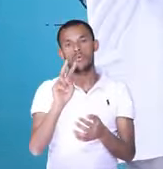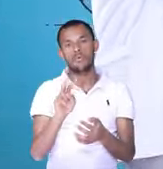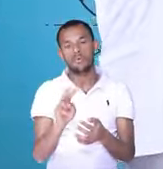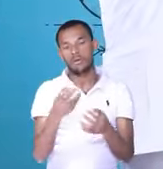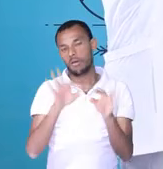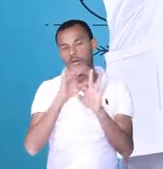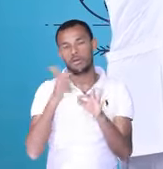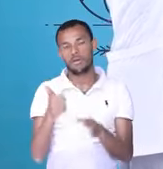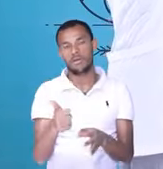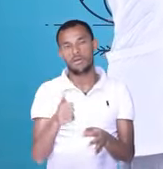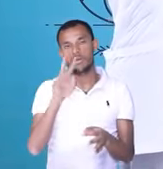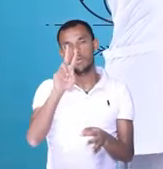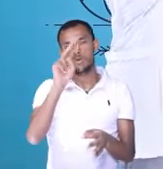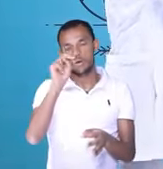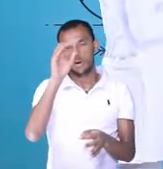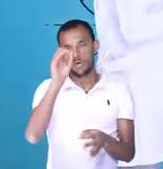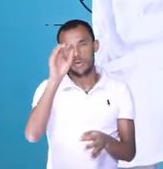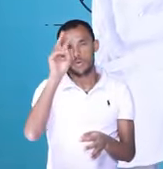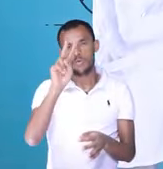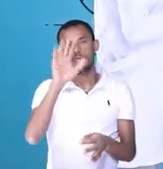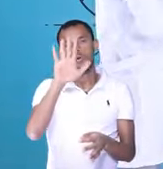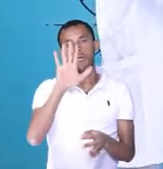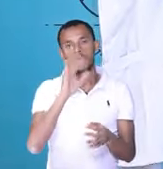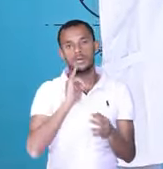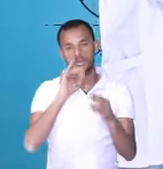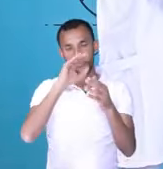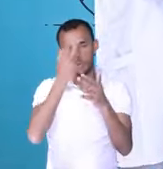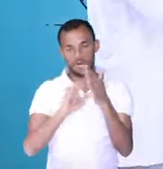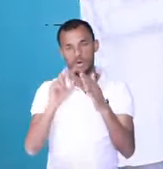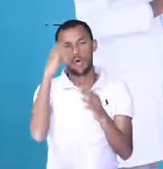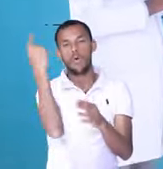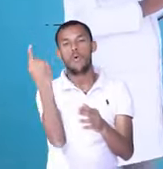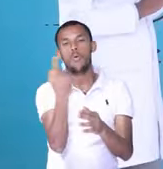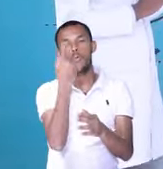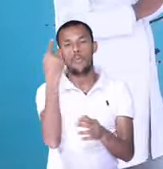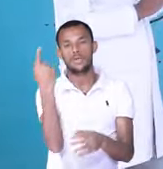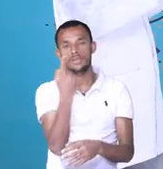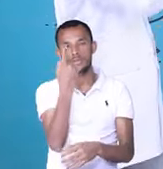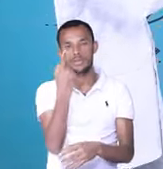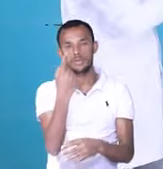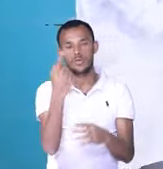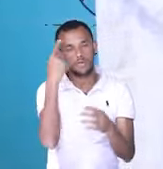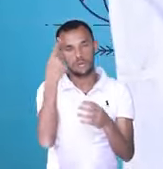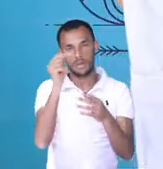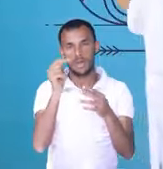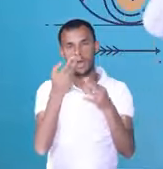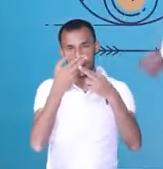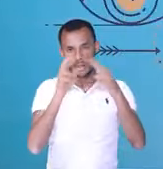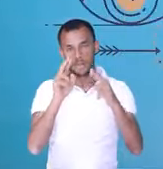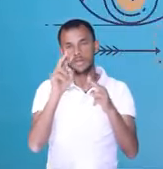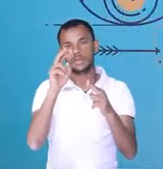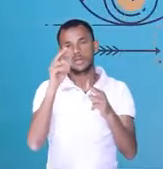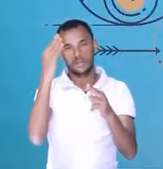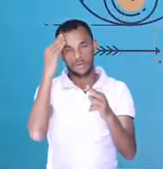necessarily. Therefore, to NO25 it gives product. Always, for the rate determination, use this